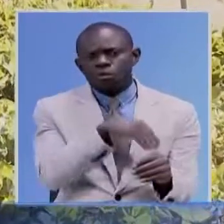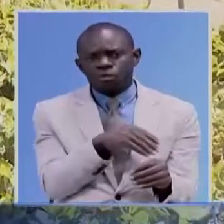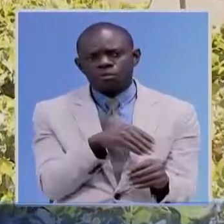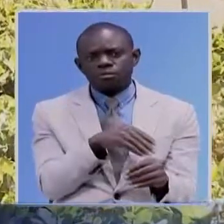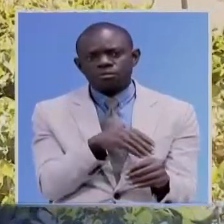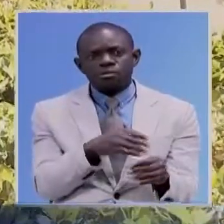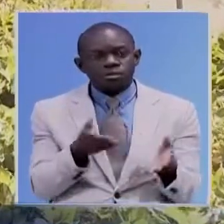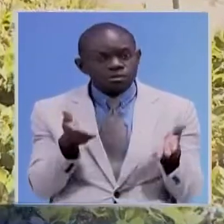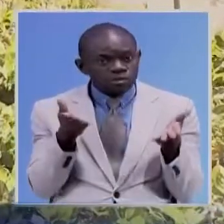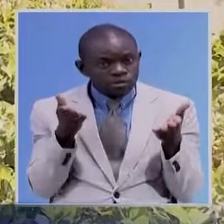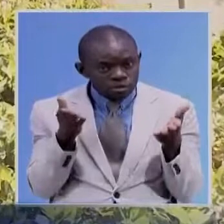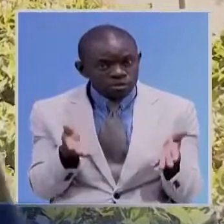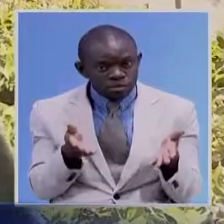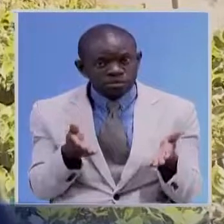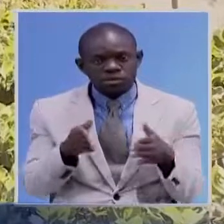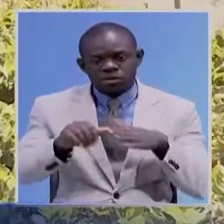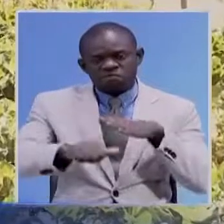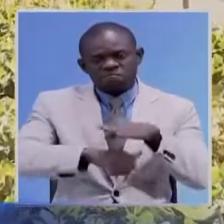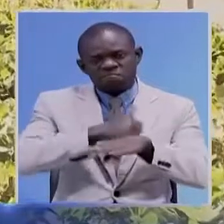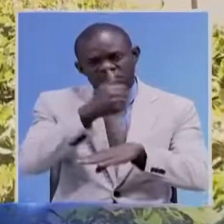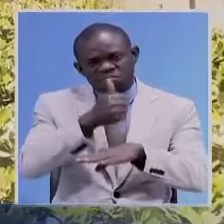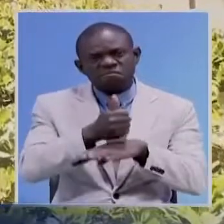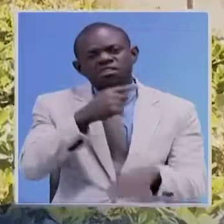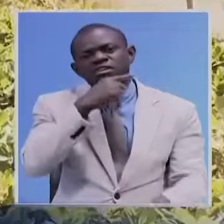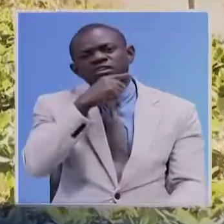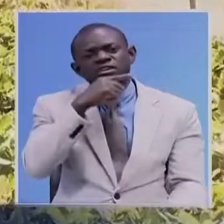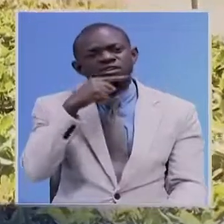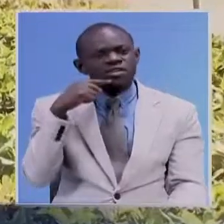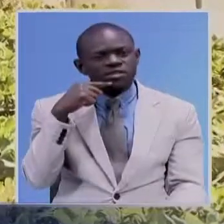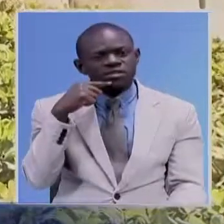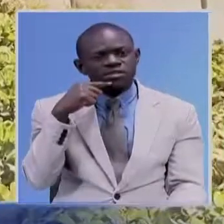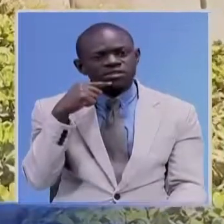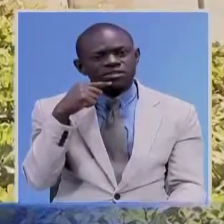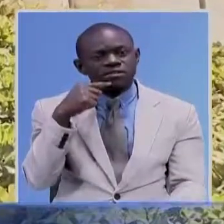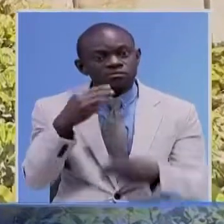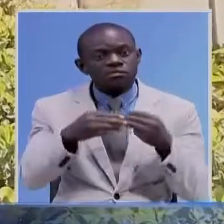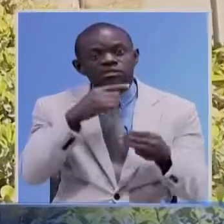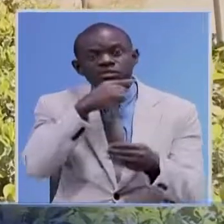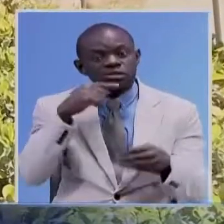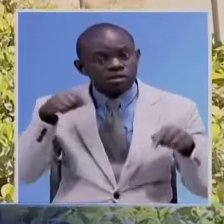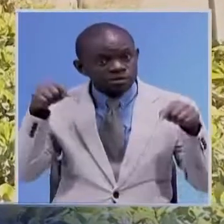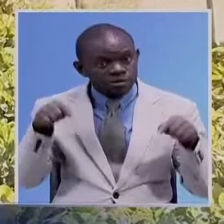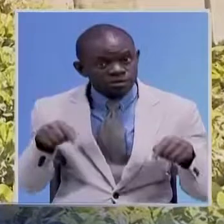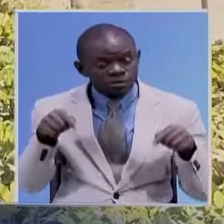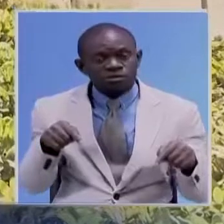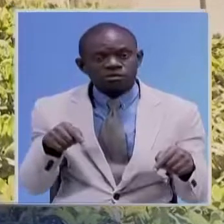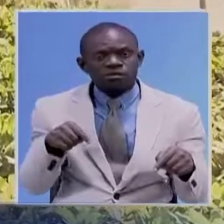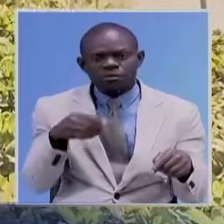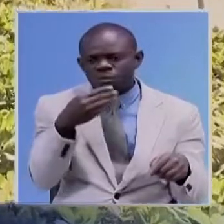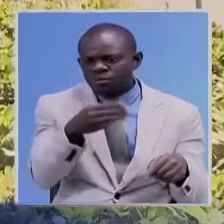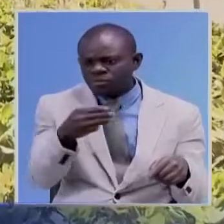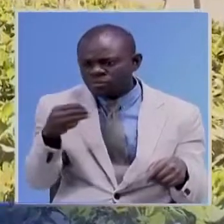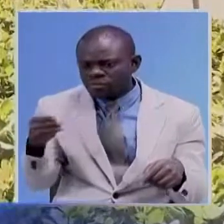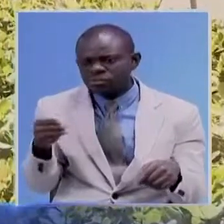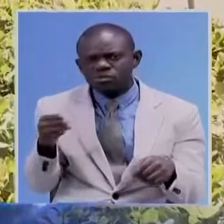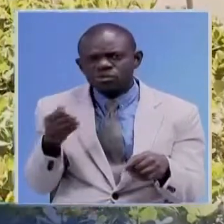here. A Scion Garden is where we'll be getting good quality and improved materials to graft on top of